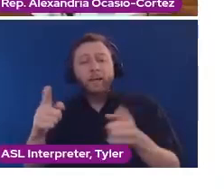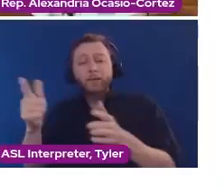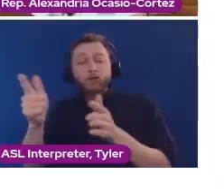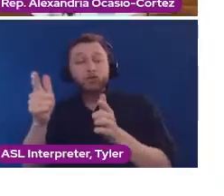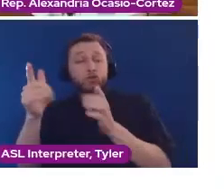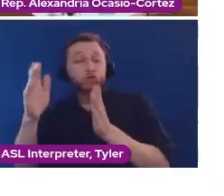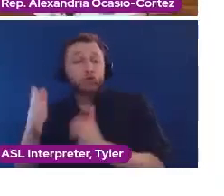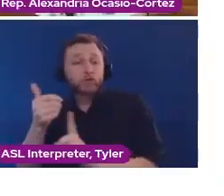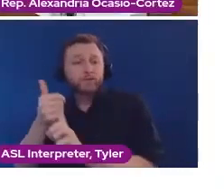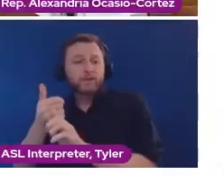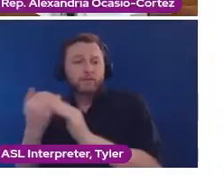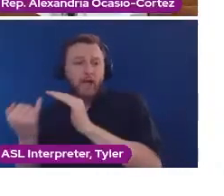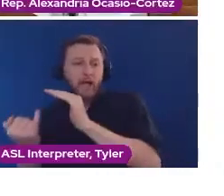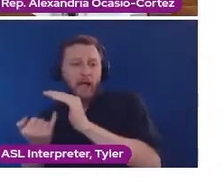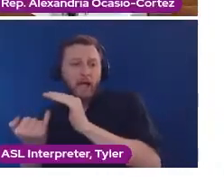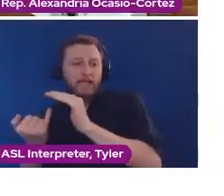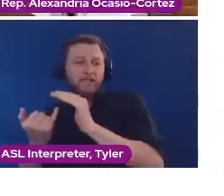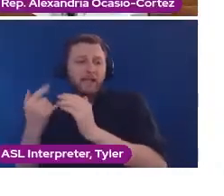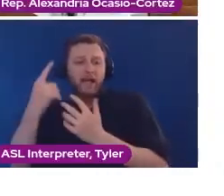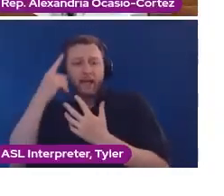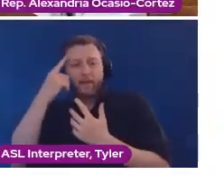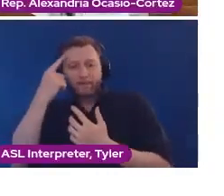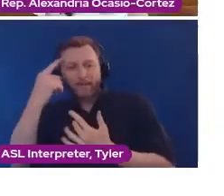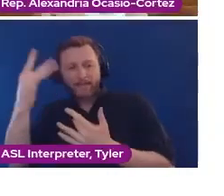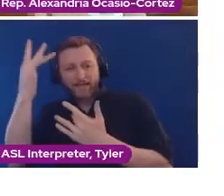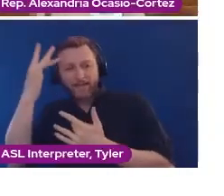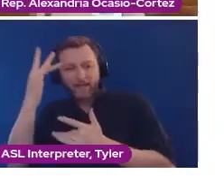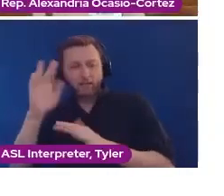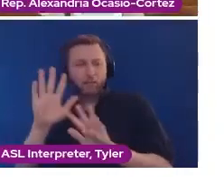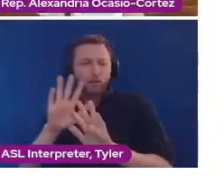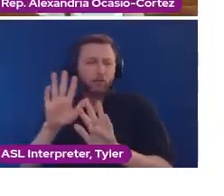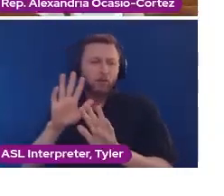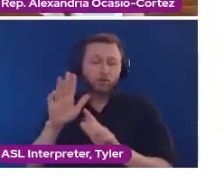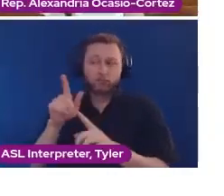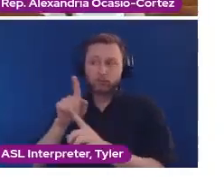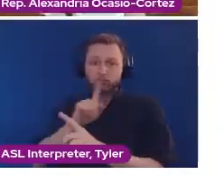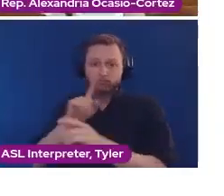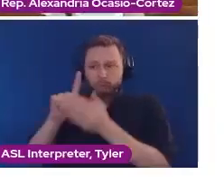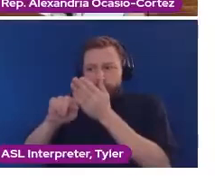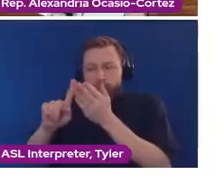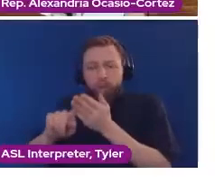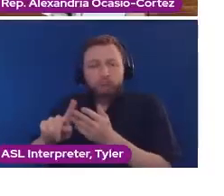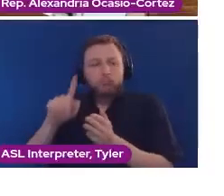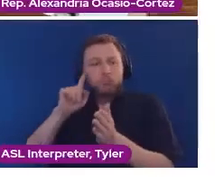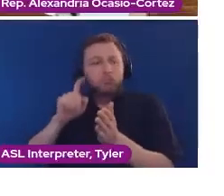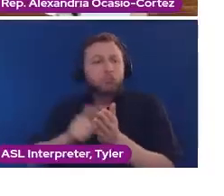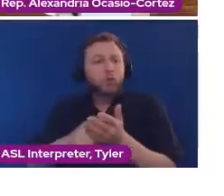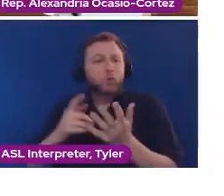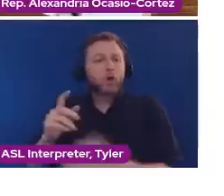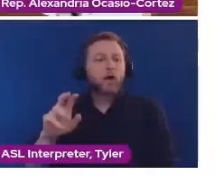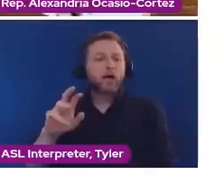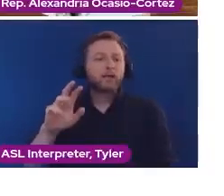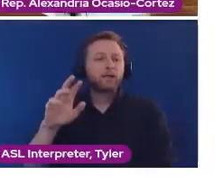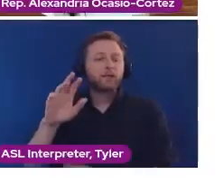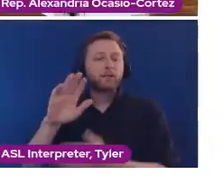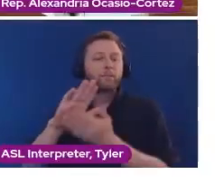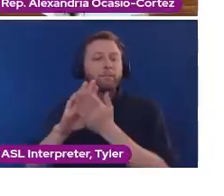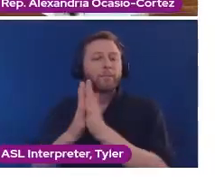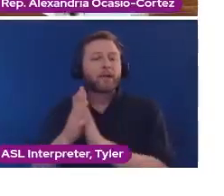right-wing radicalization. And people are very directly citing digital platforms like YouTube and